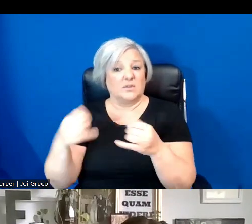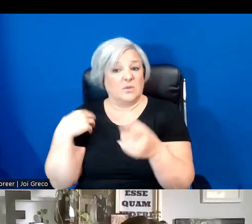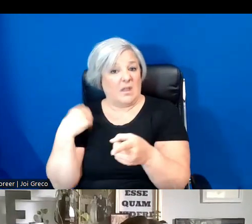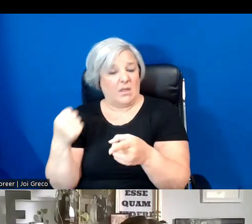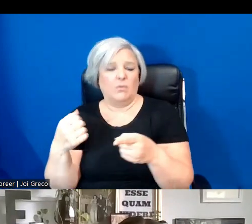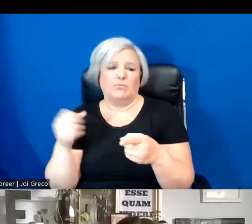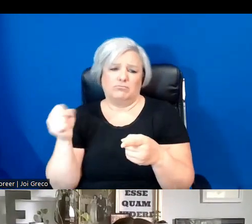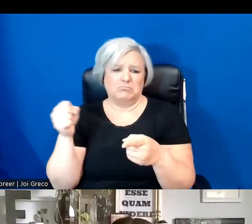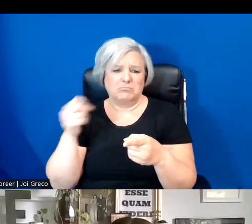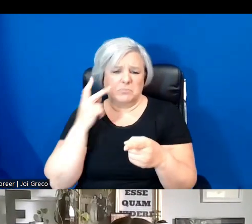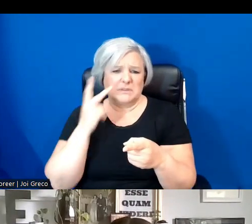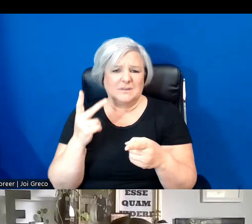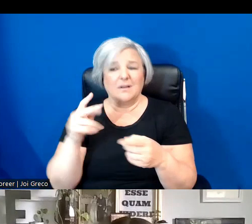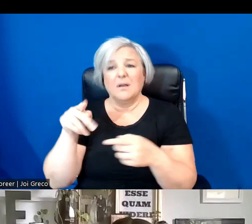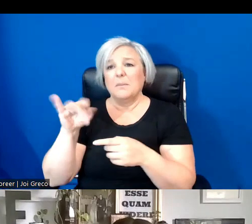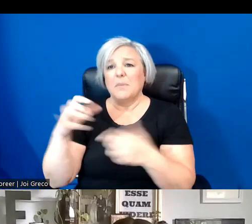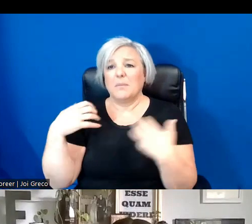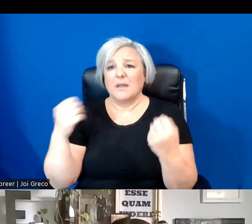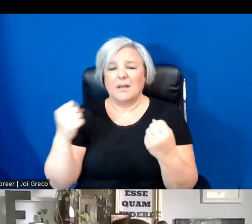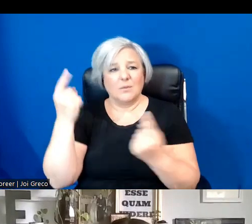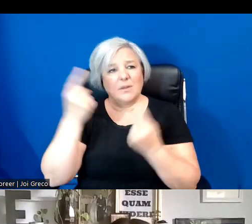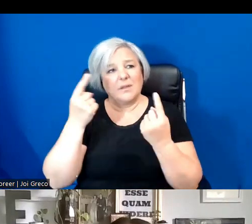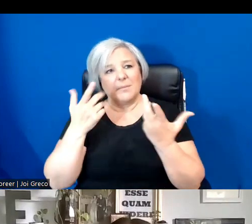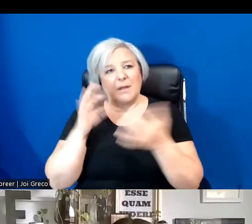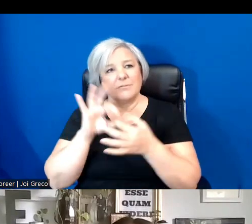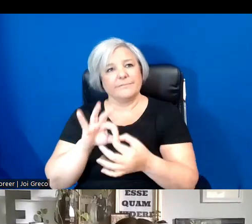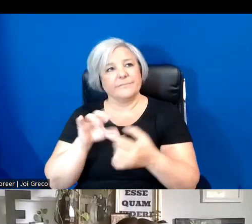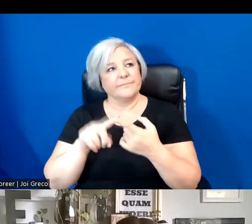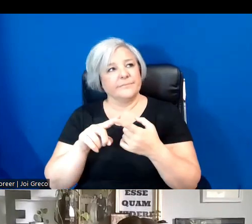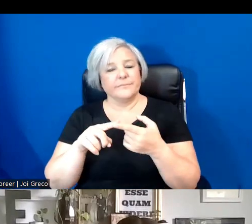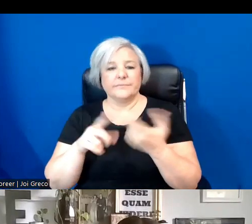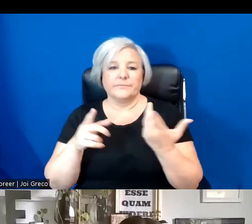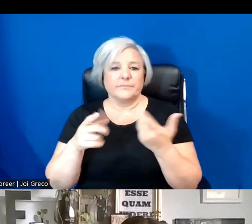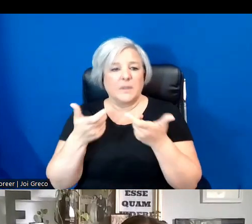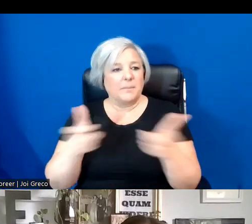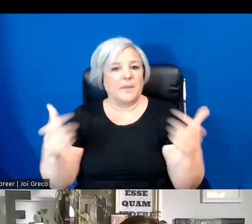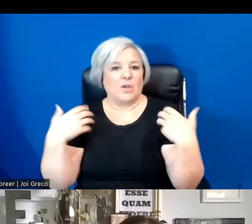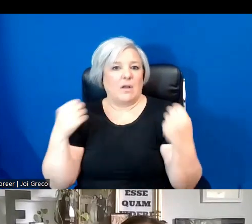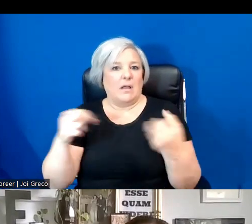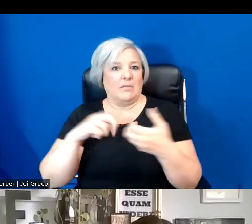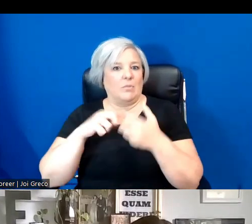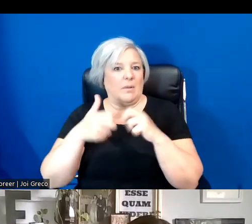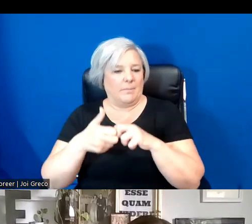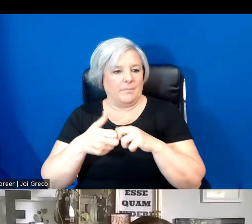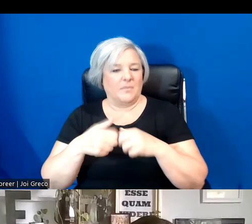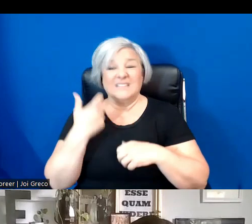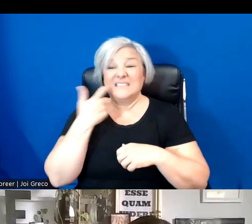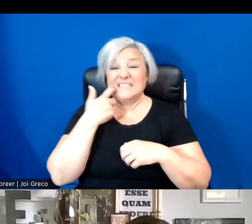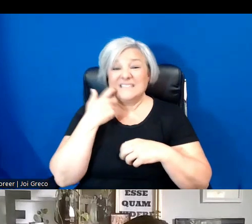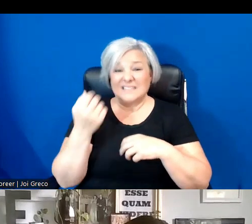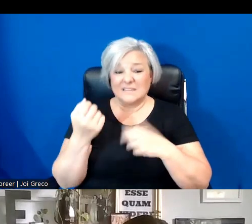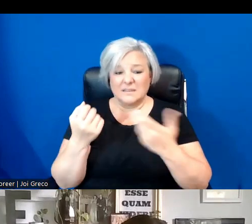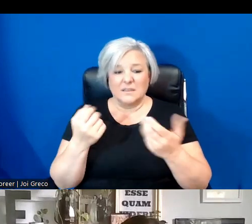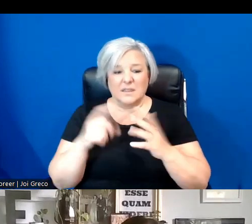In public health, we think about these terms as it relates to larger health outcomes. And in recent years, as I mentioned